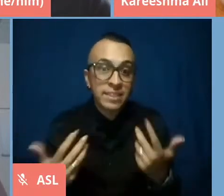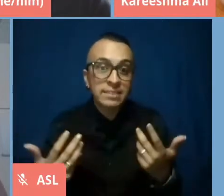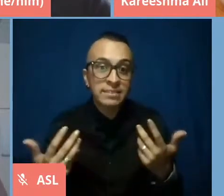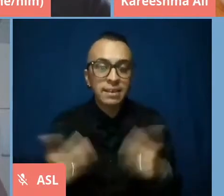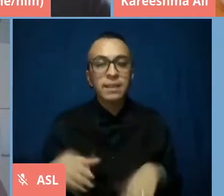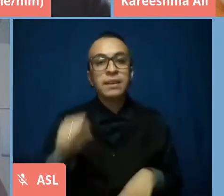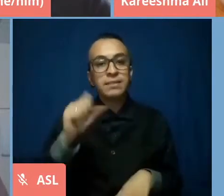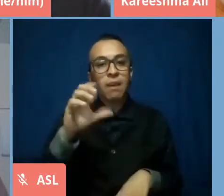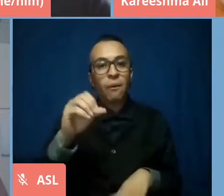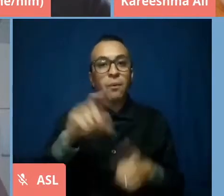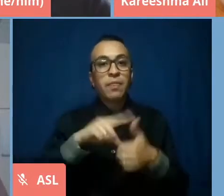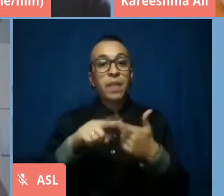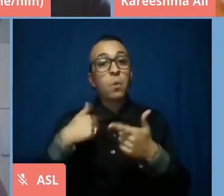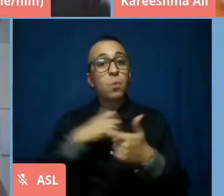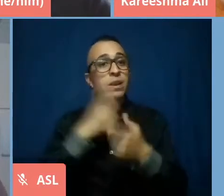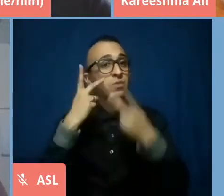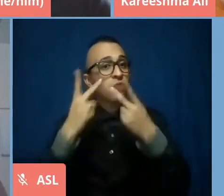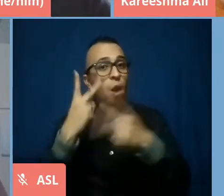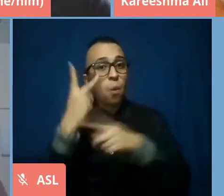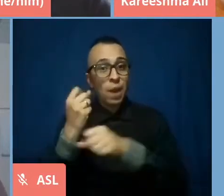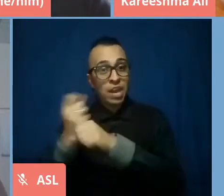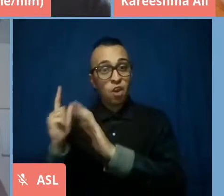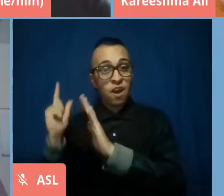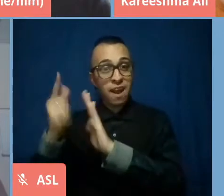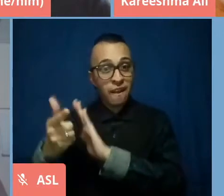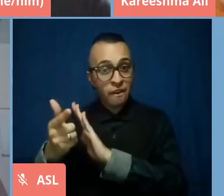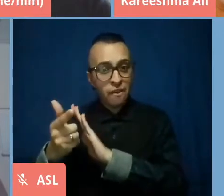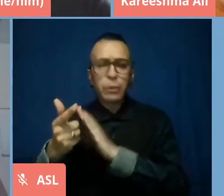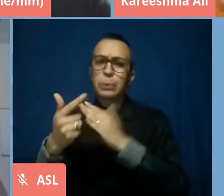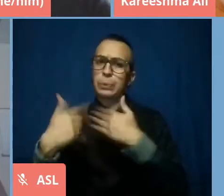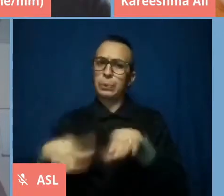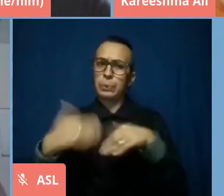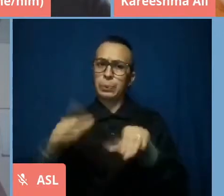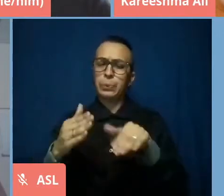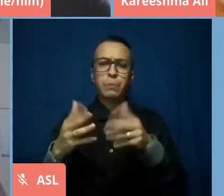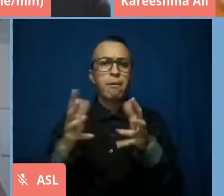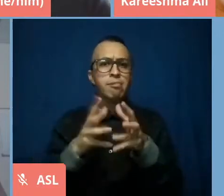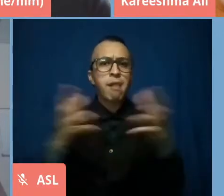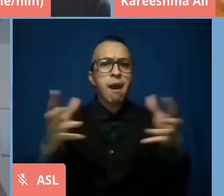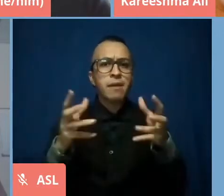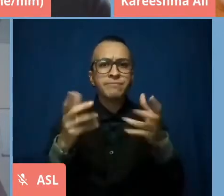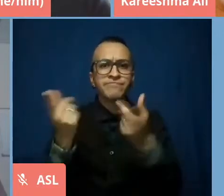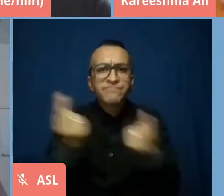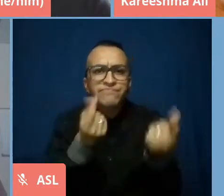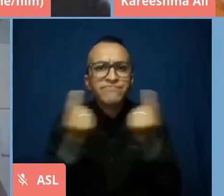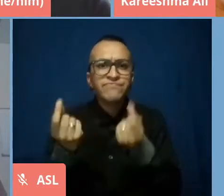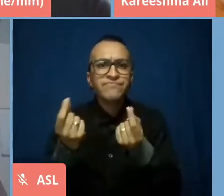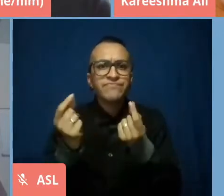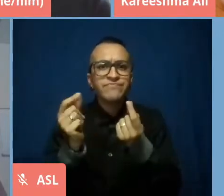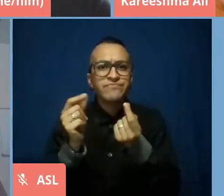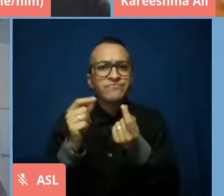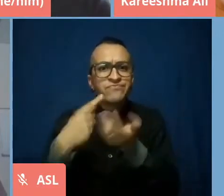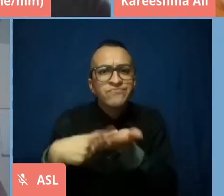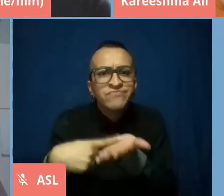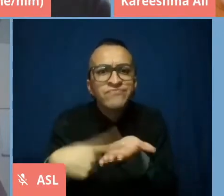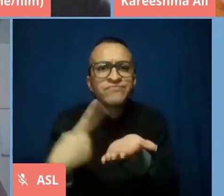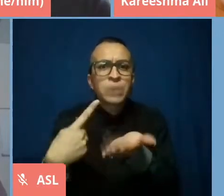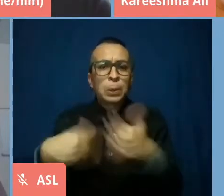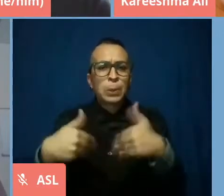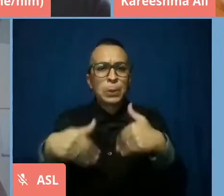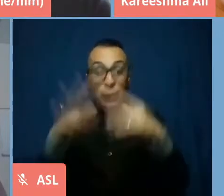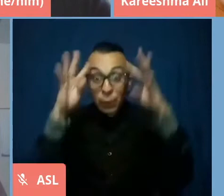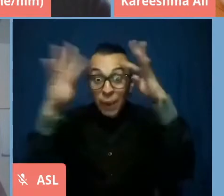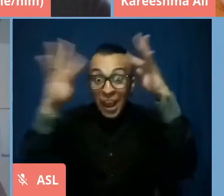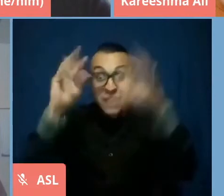And so then we saw a year later, there's been a lot of movement and a lot of real creative work